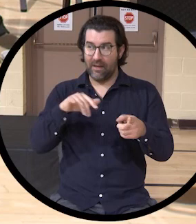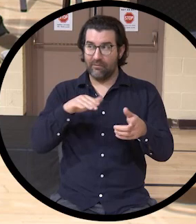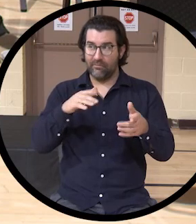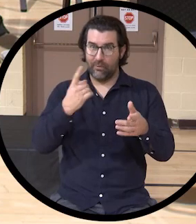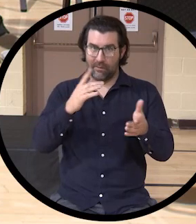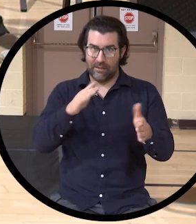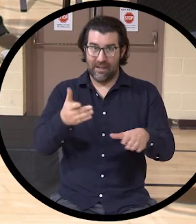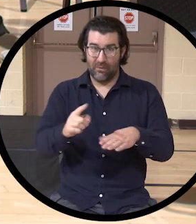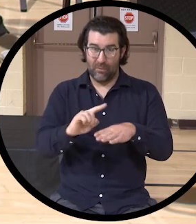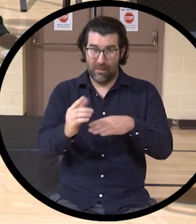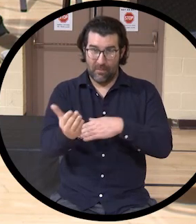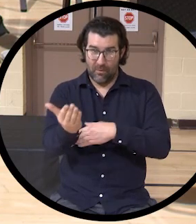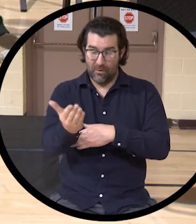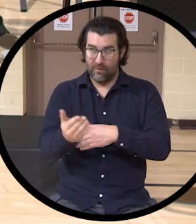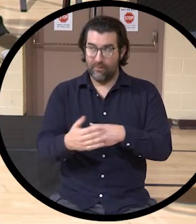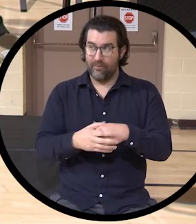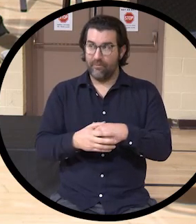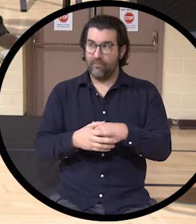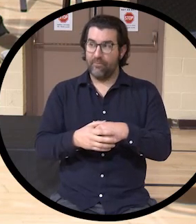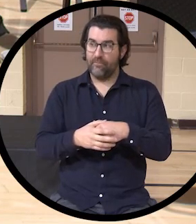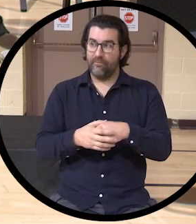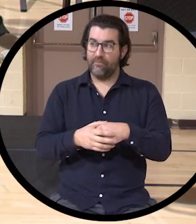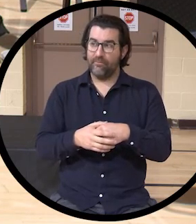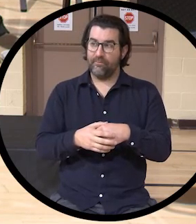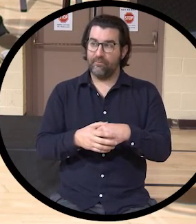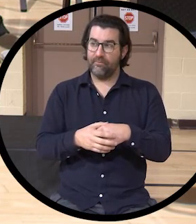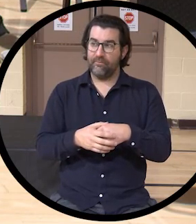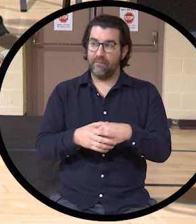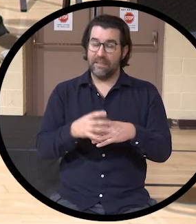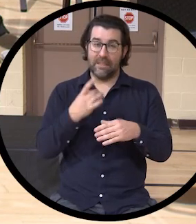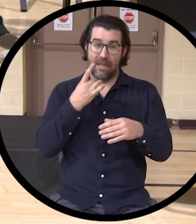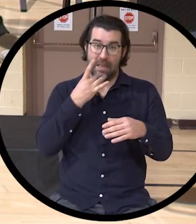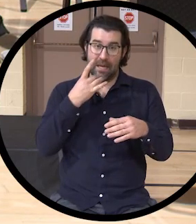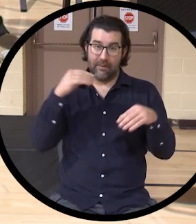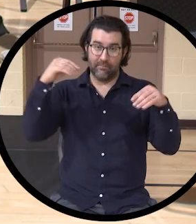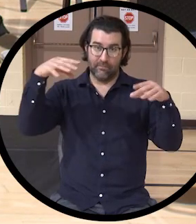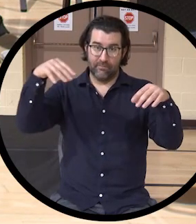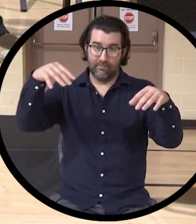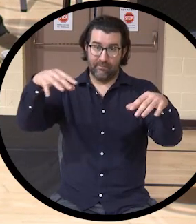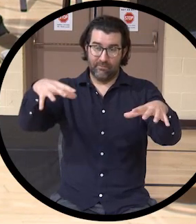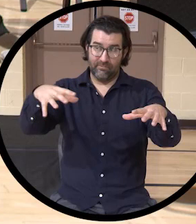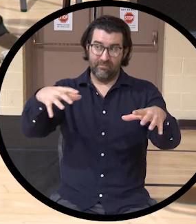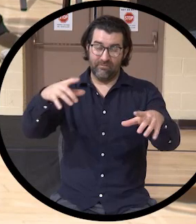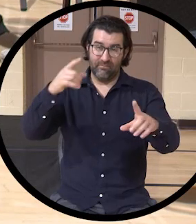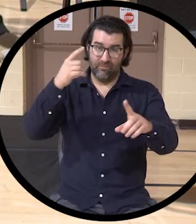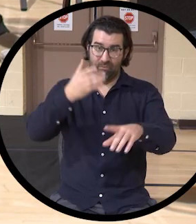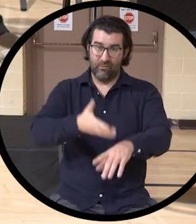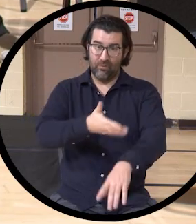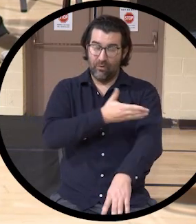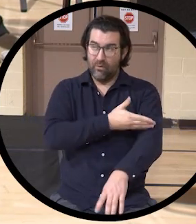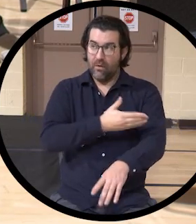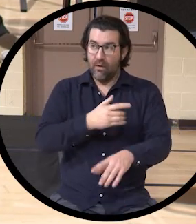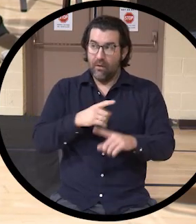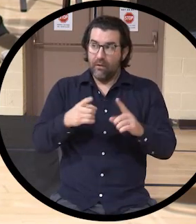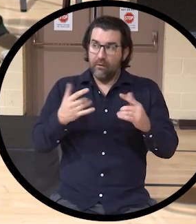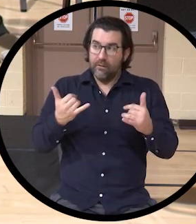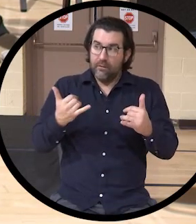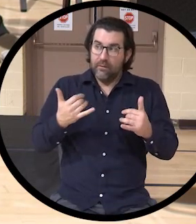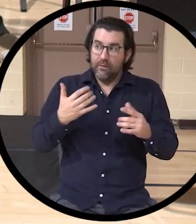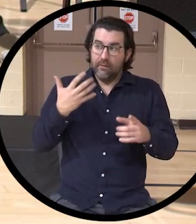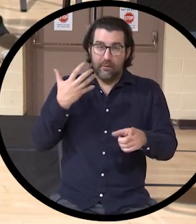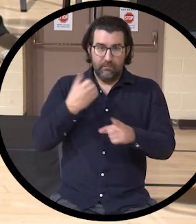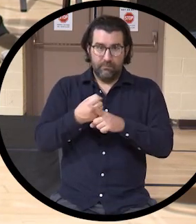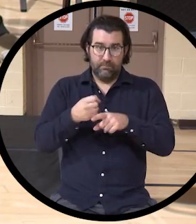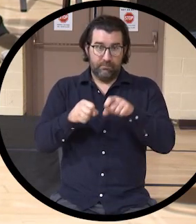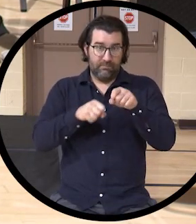at 1 in the morning, lighting is really improved as well. But I'm concerned that all of a sudden I might hit a